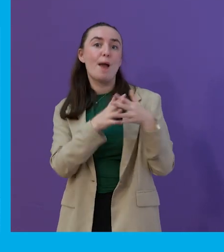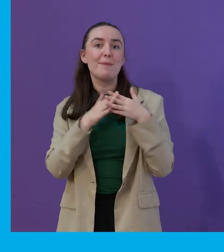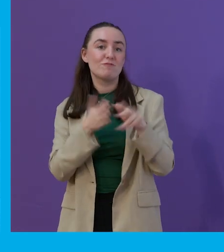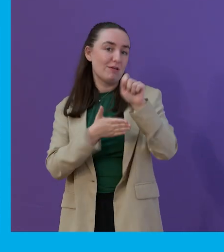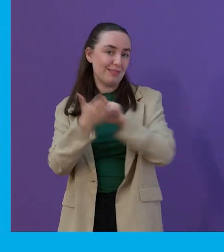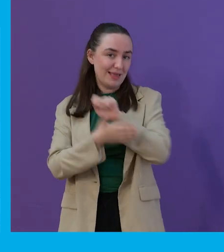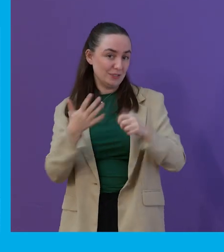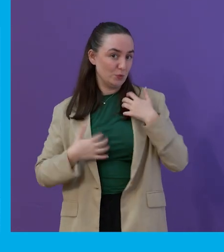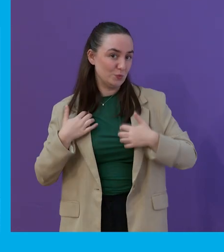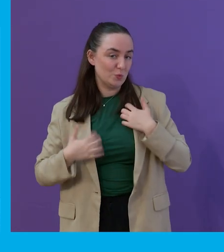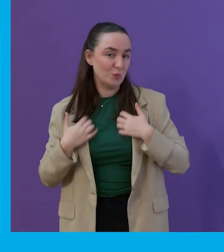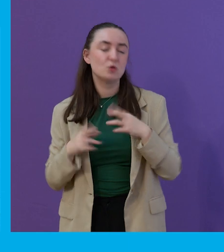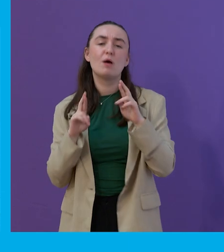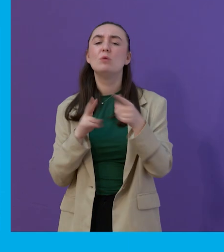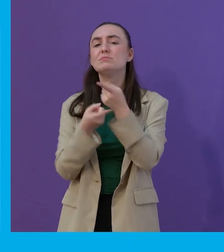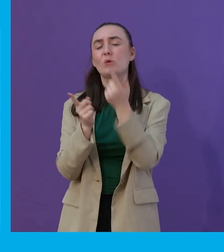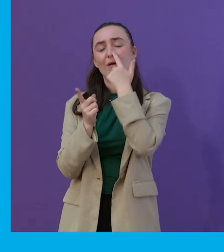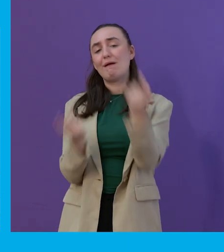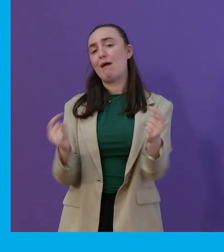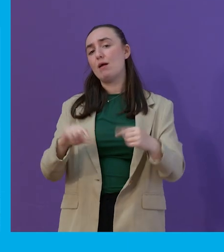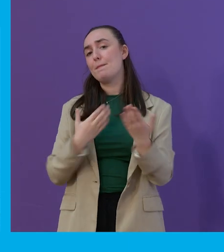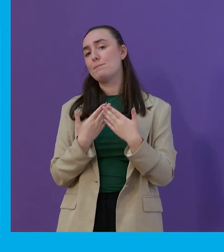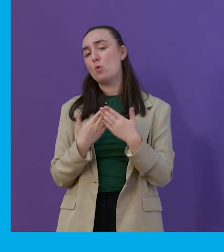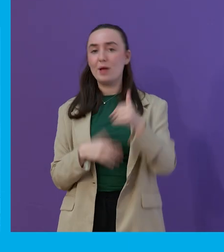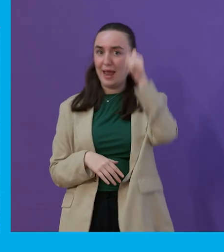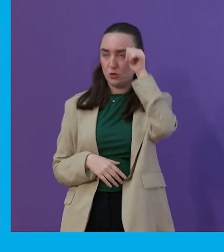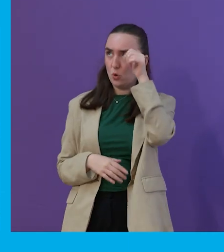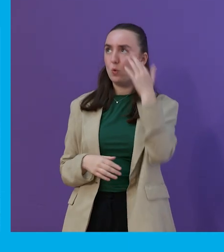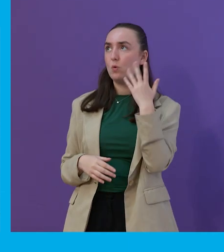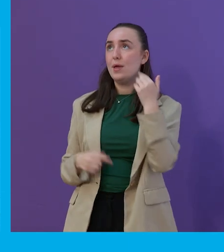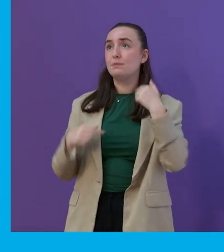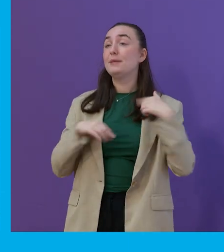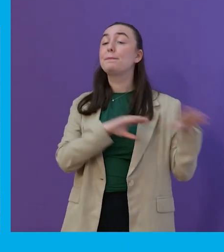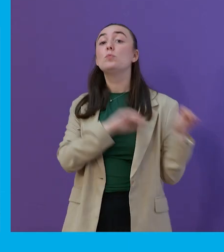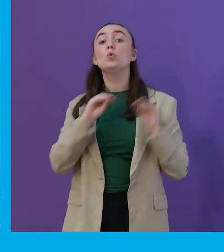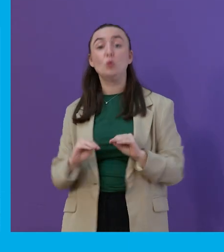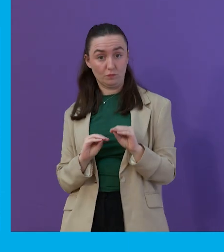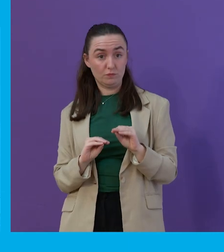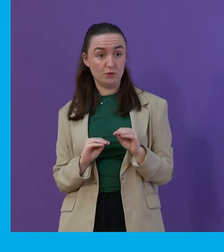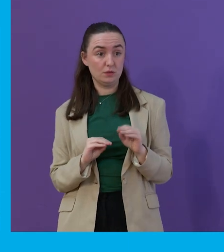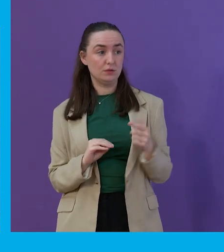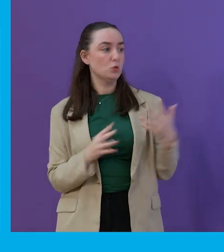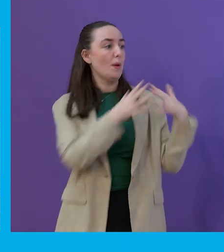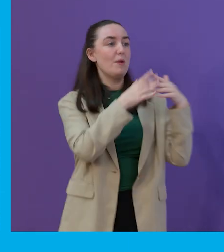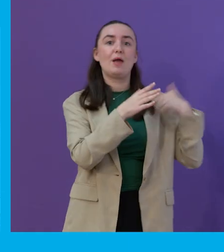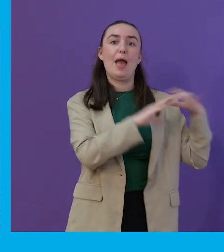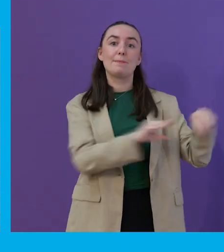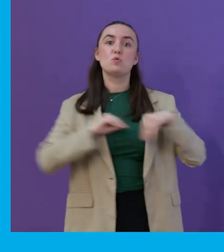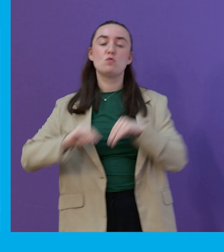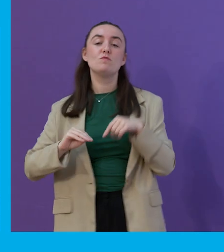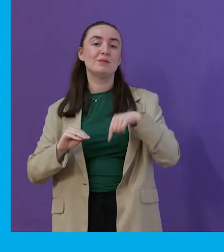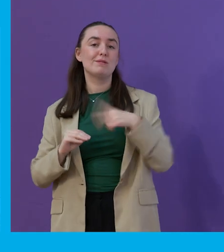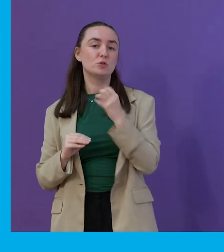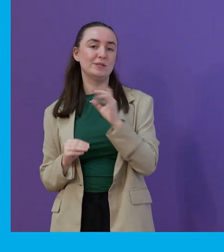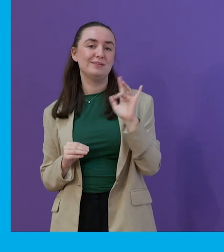to more of these sessions. I know that in 2010, when I moved back from the United States to Scotland, I was born originally